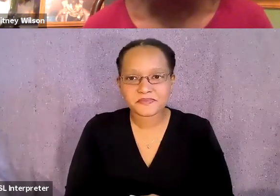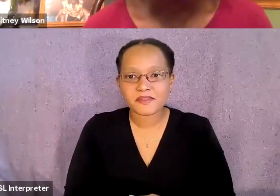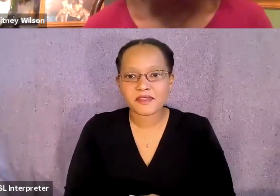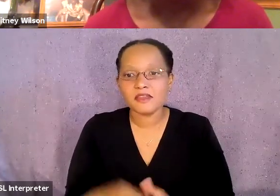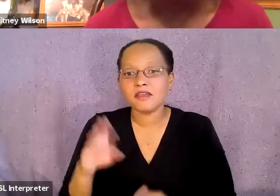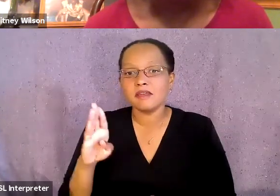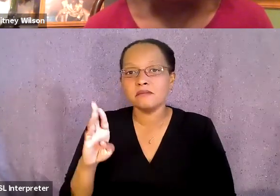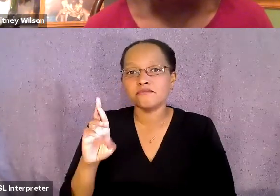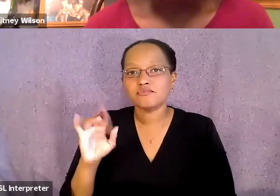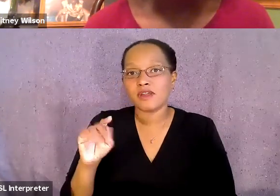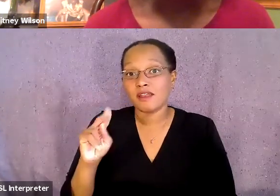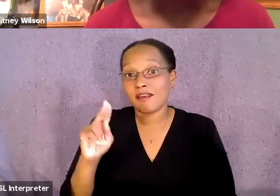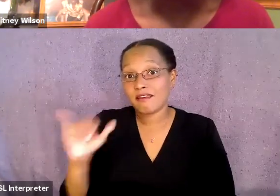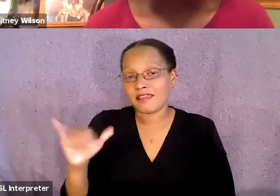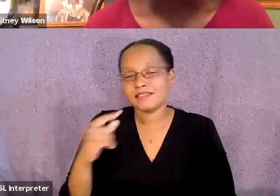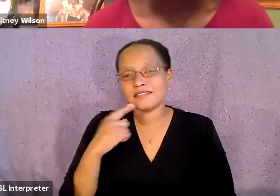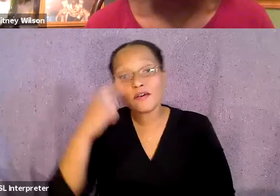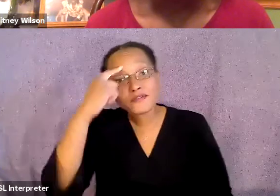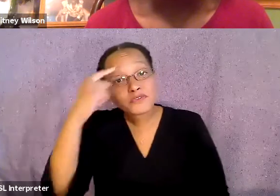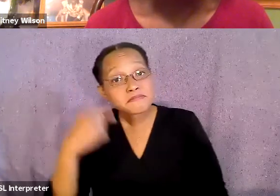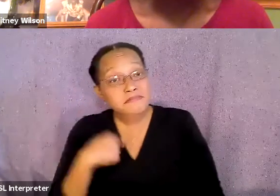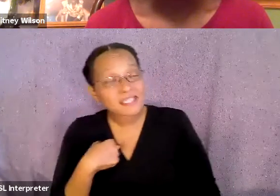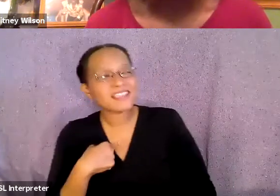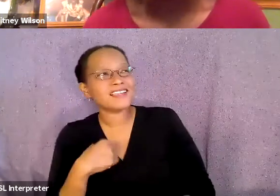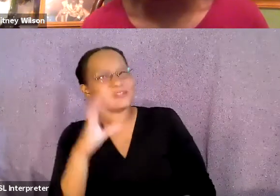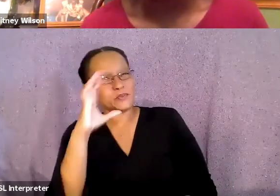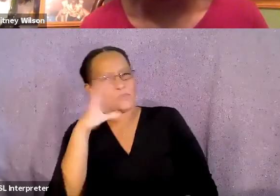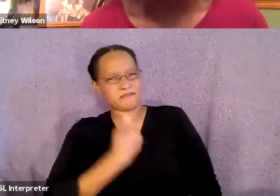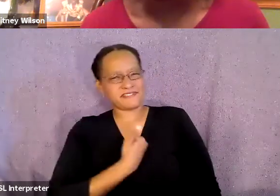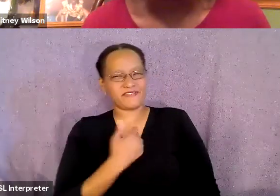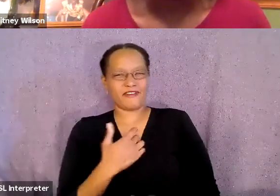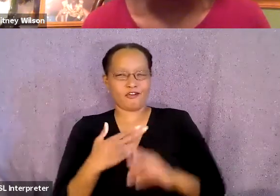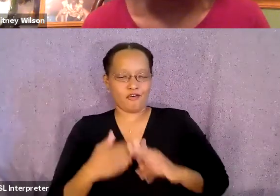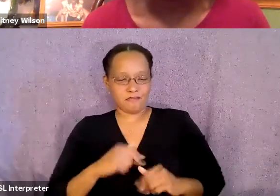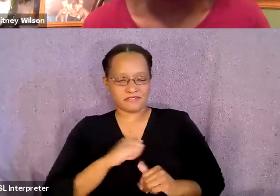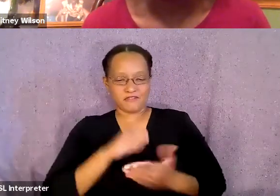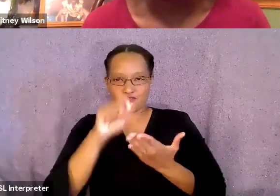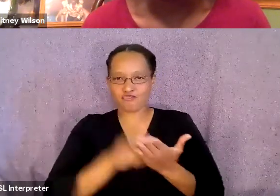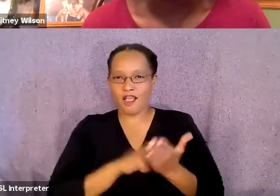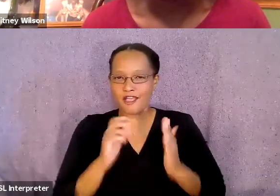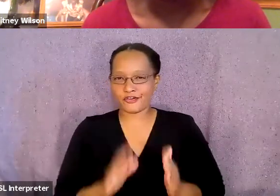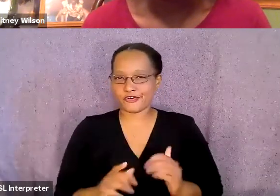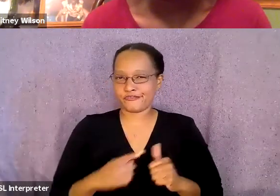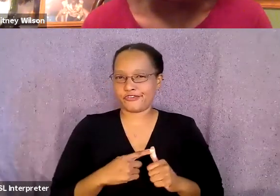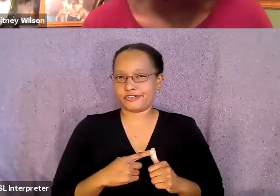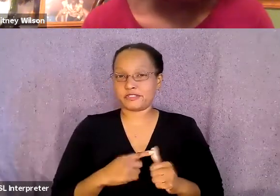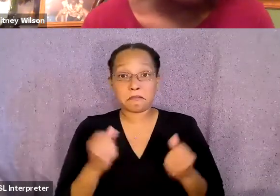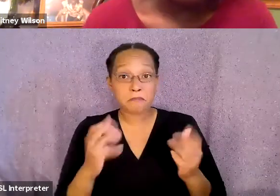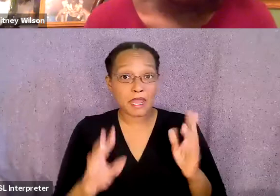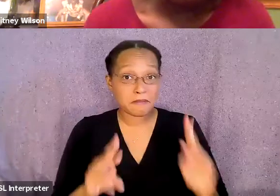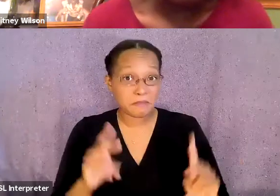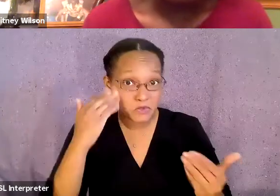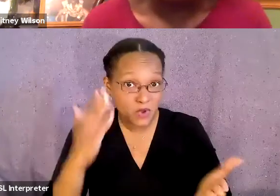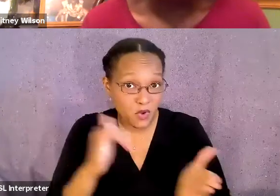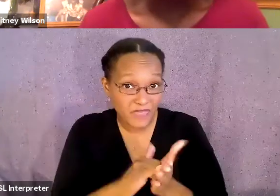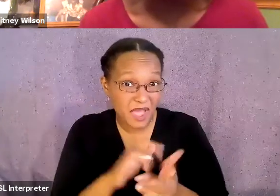I guess for me, I always say this, like, it's weird. I'm a writer first. I think a lot of people don't really know that about me. Like those are my